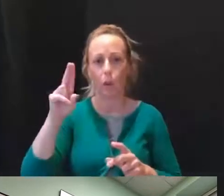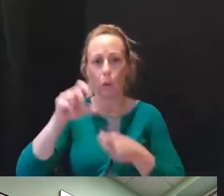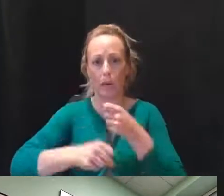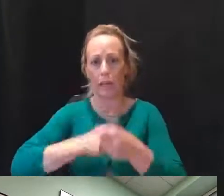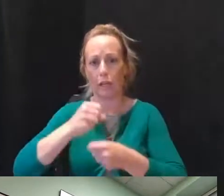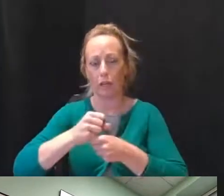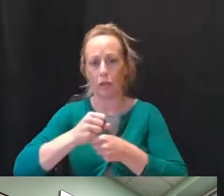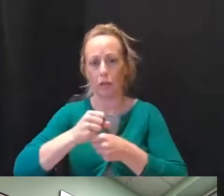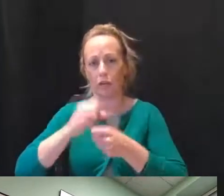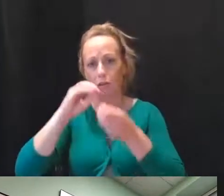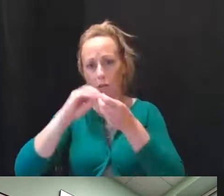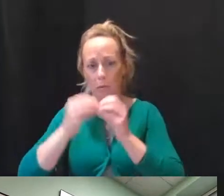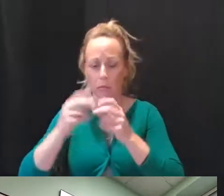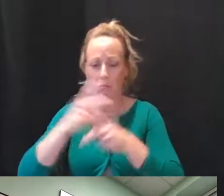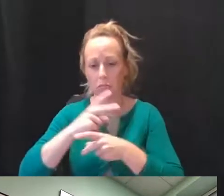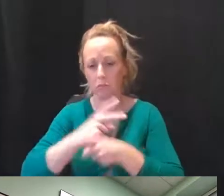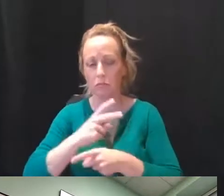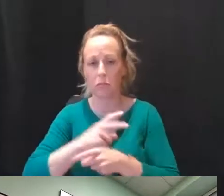the death rate